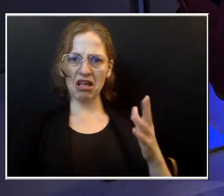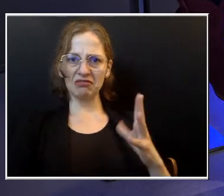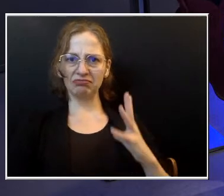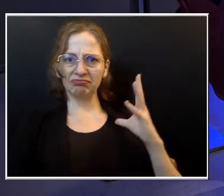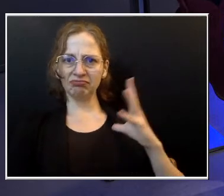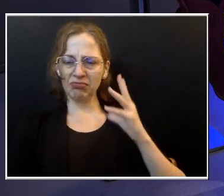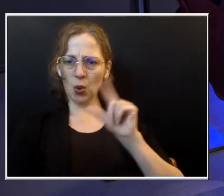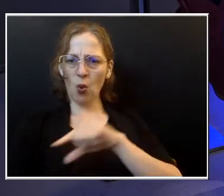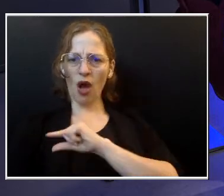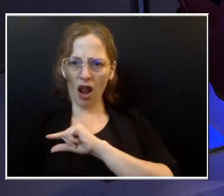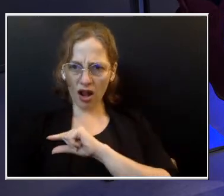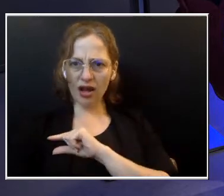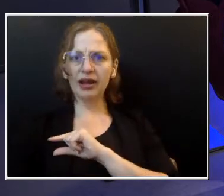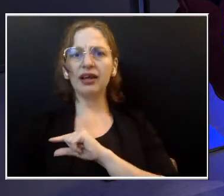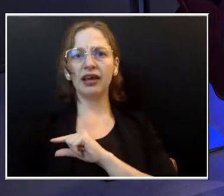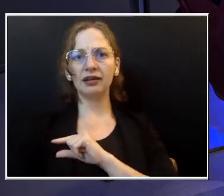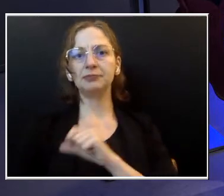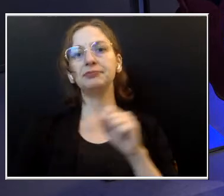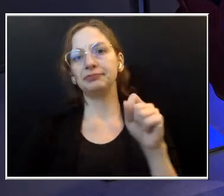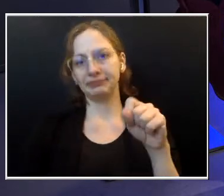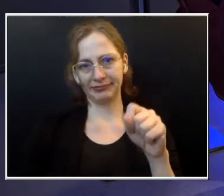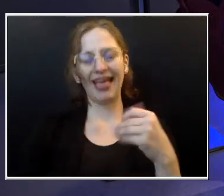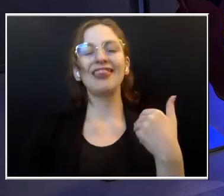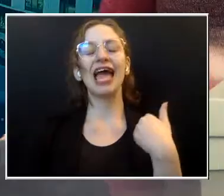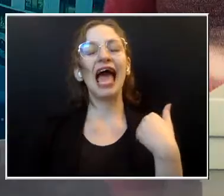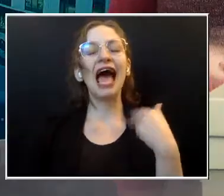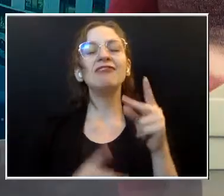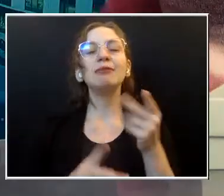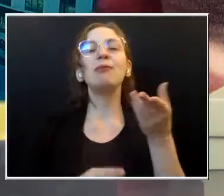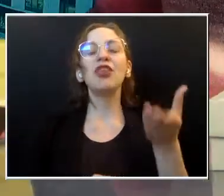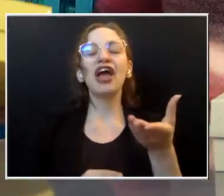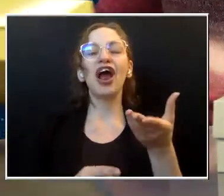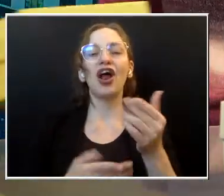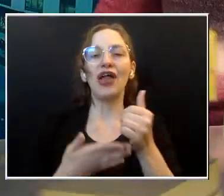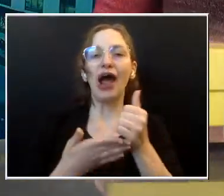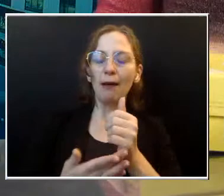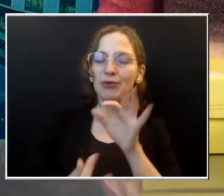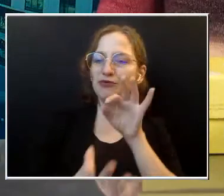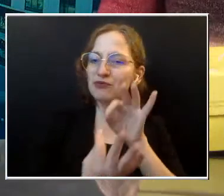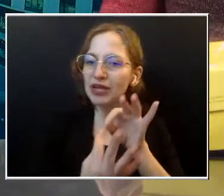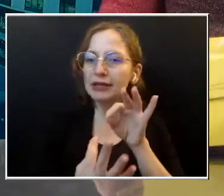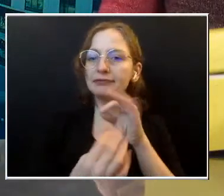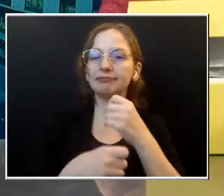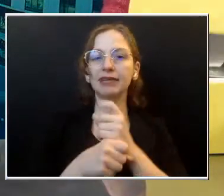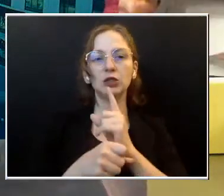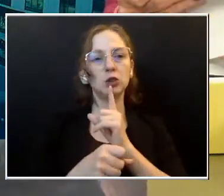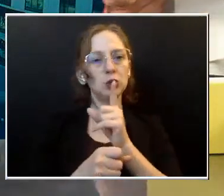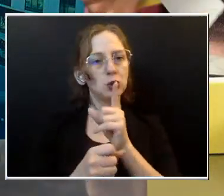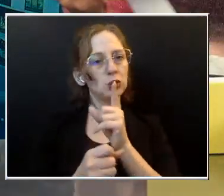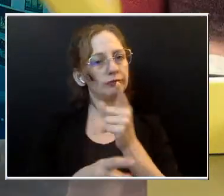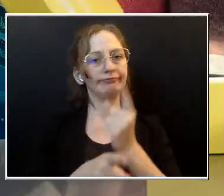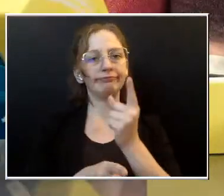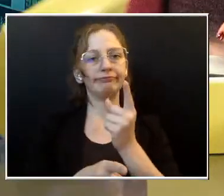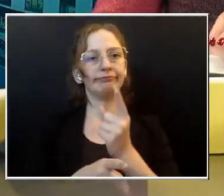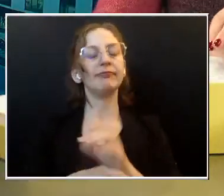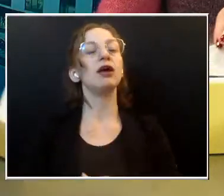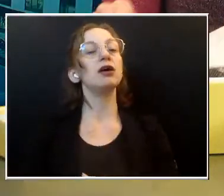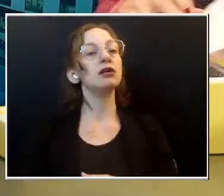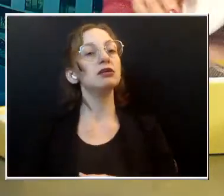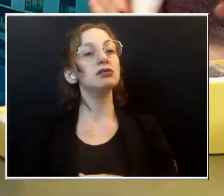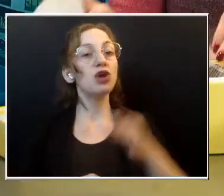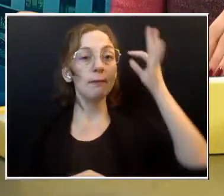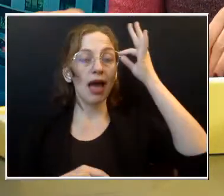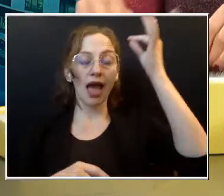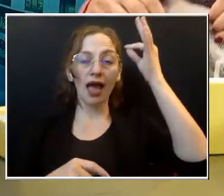have fitters there that help you and guide you through it. So then my hair came back. It came back in gray, which was